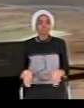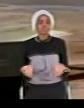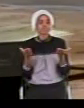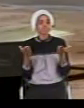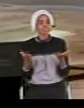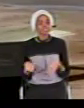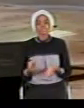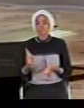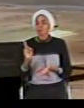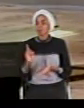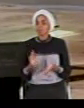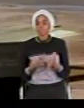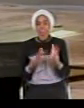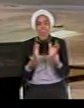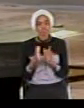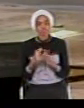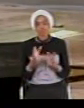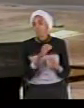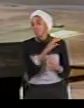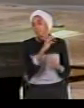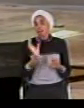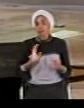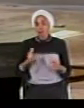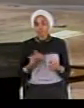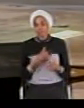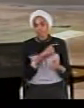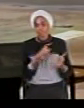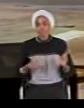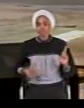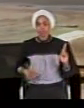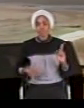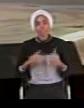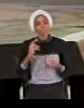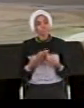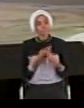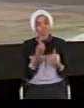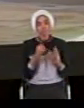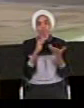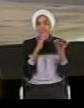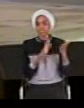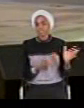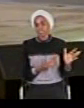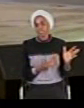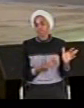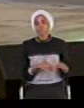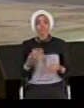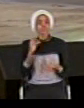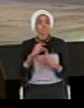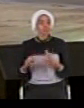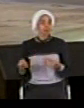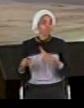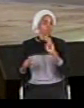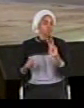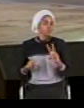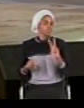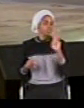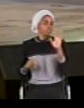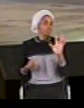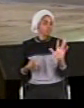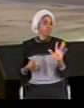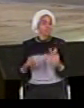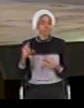up Jesus, our Lord, from the dead. Verse 25 then tells us, who